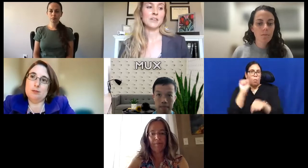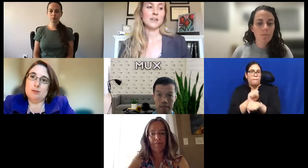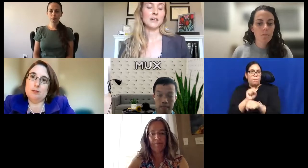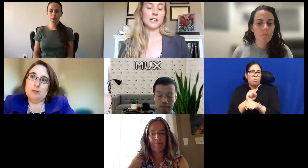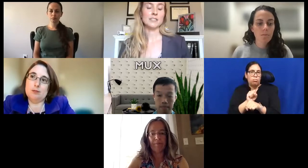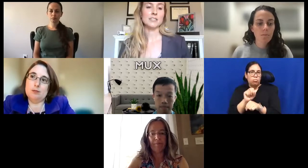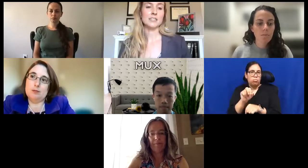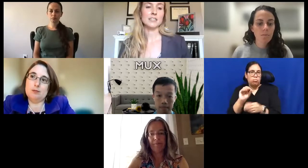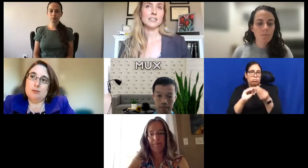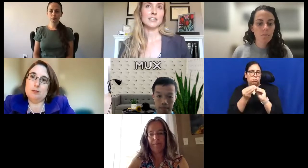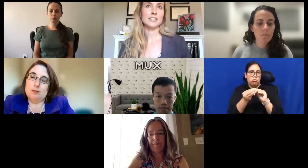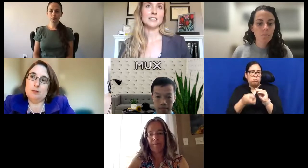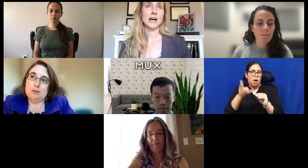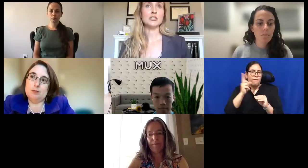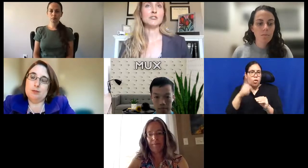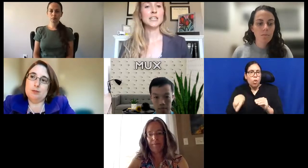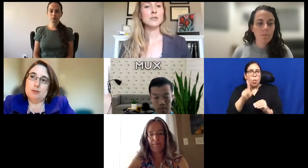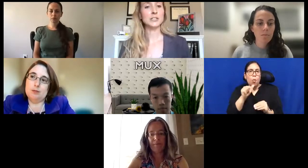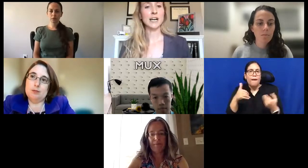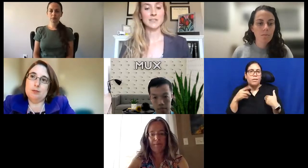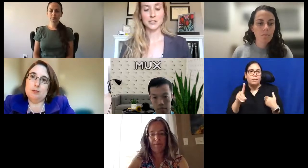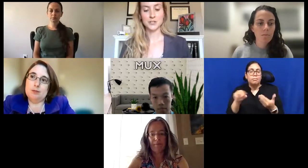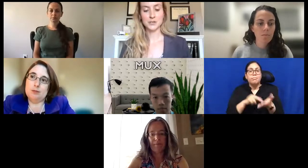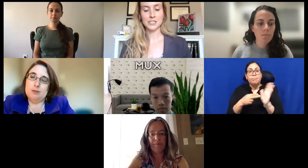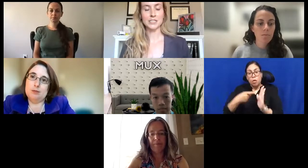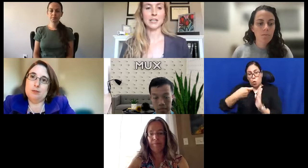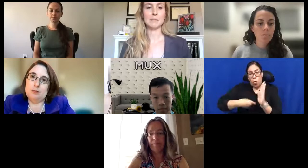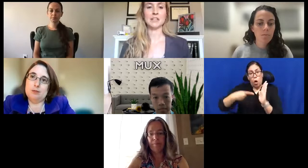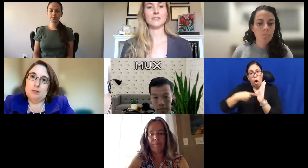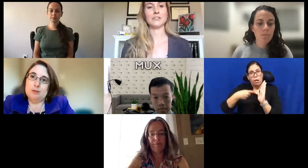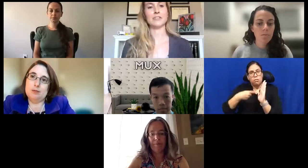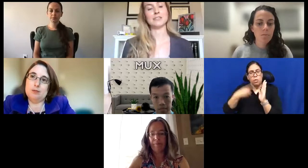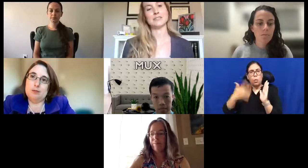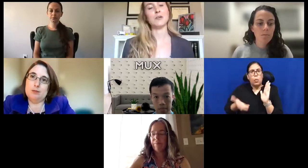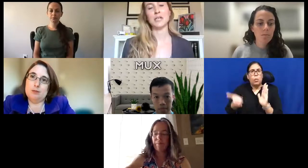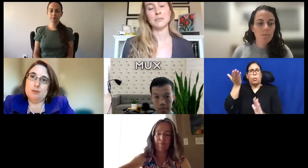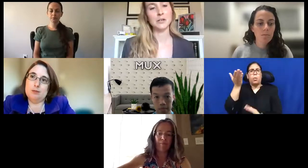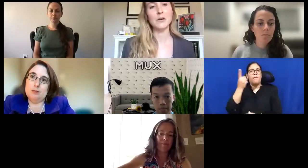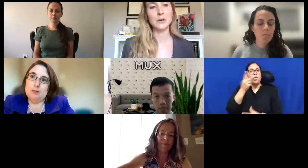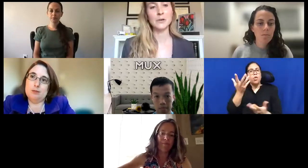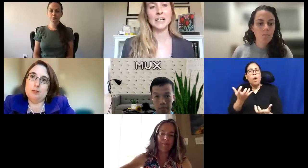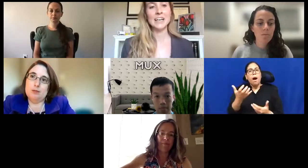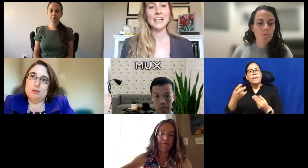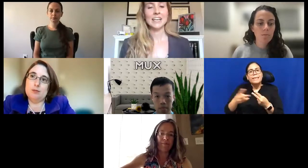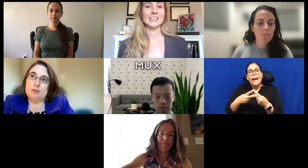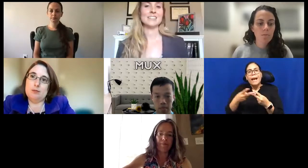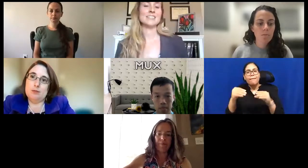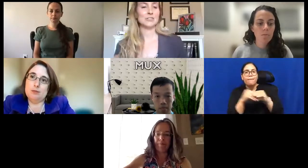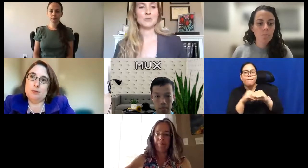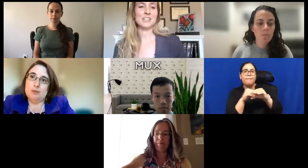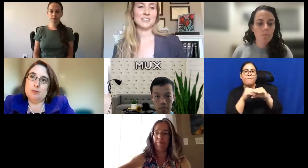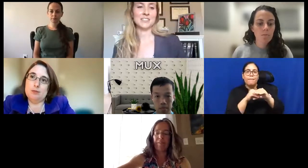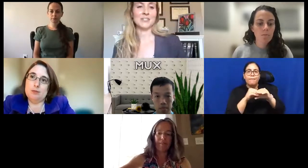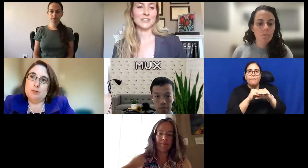financial cost is that much greater when you're having to set aside money for a down payment on a home